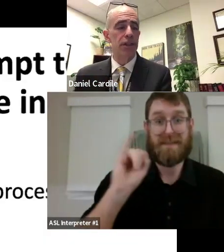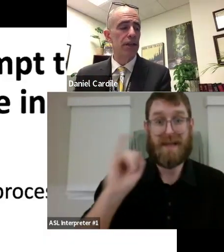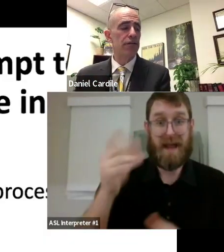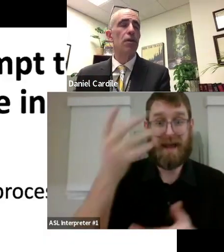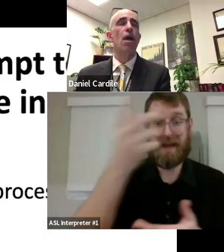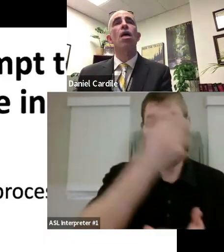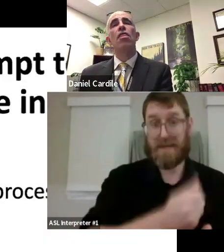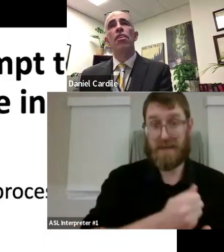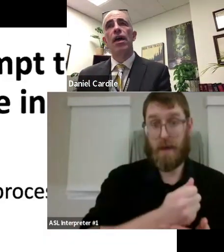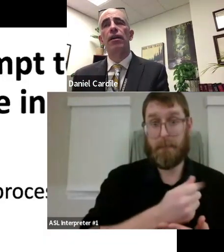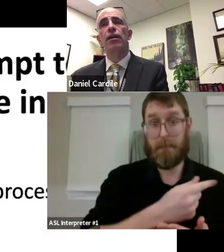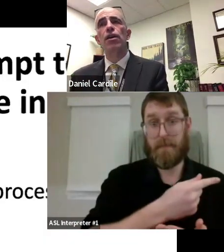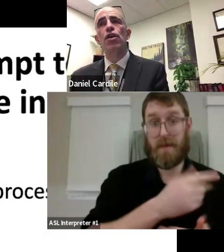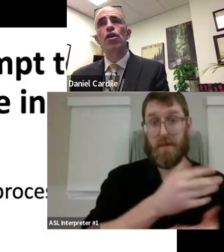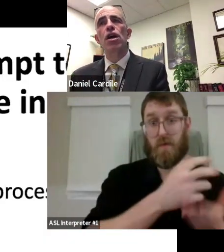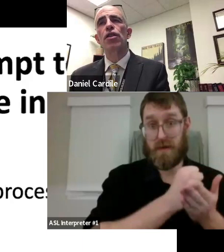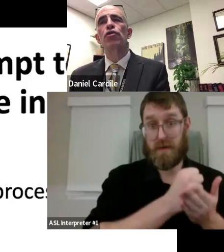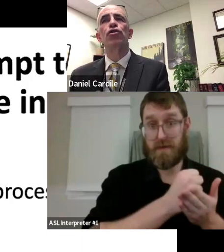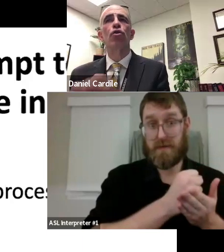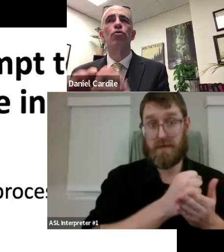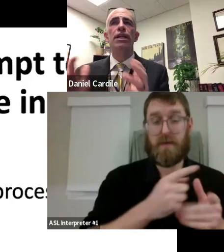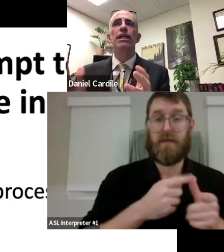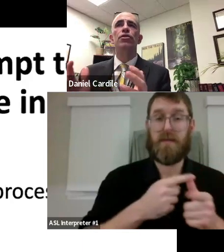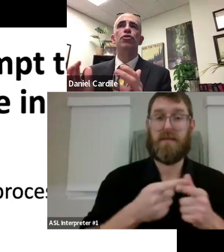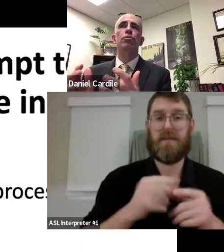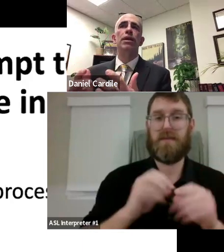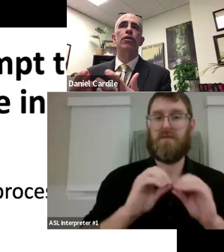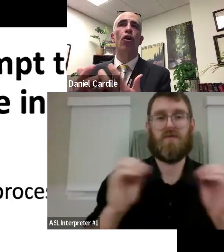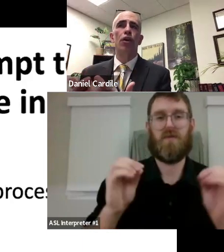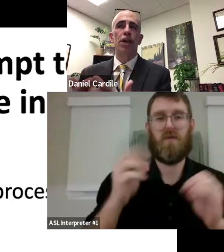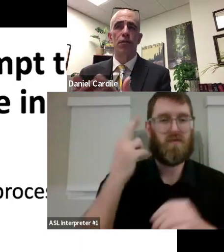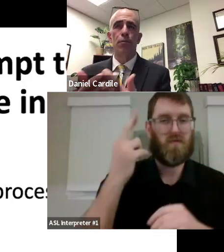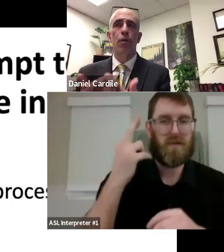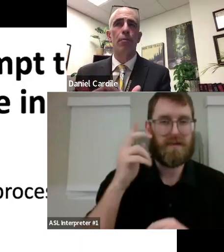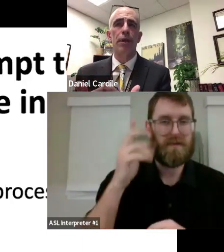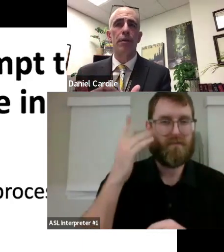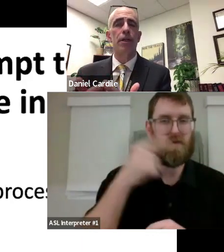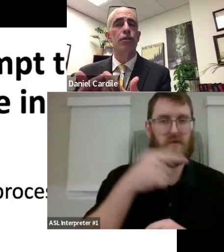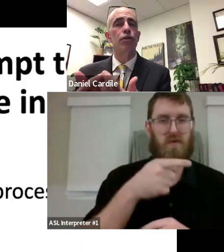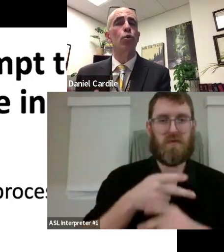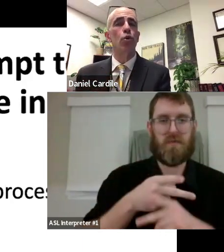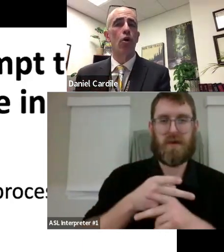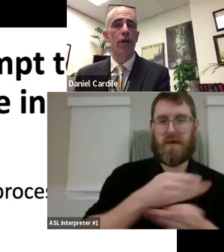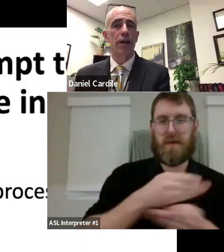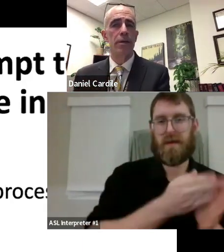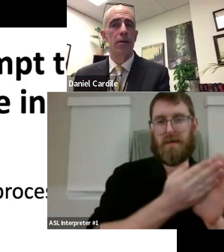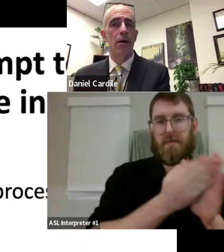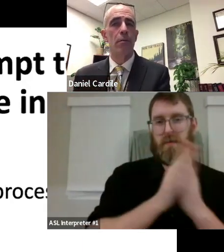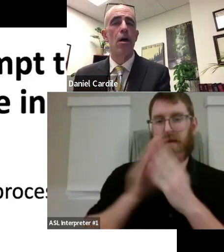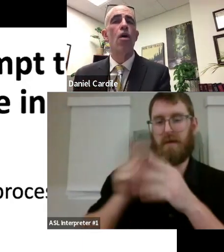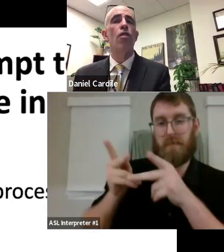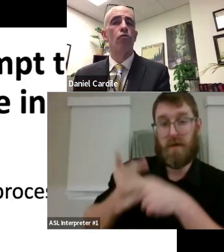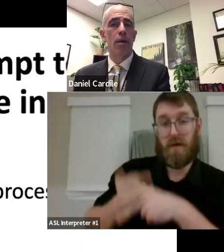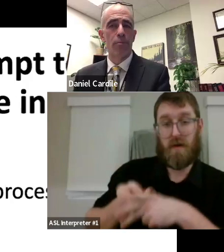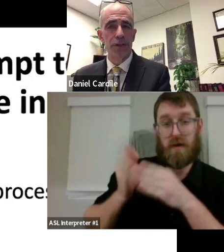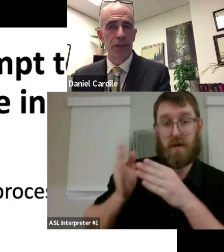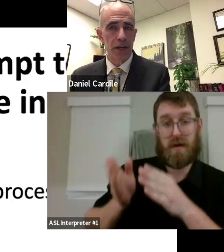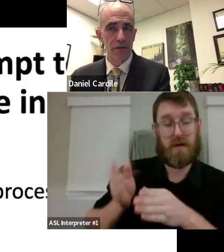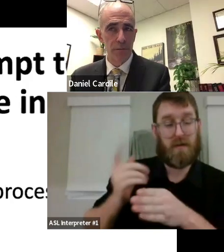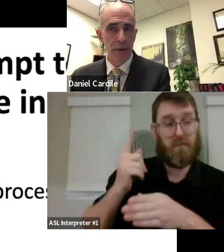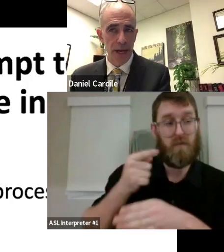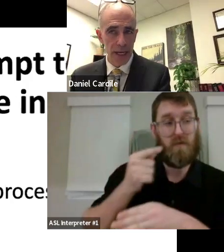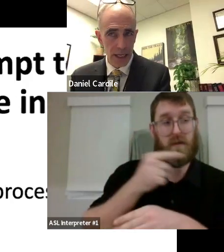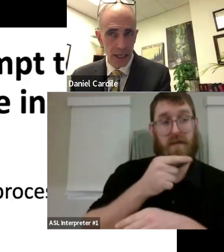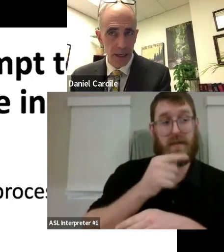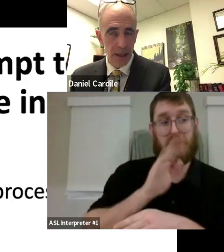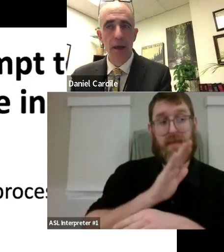might receive, then there's no need to be the guardian of the property because you will already become the